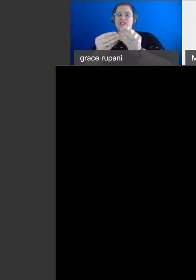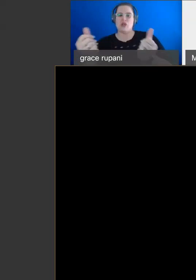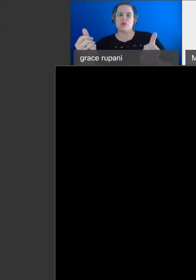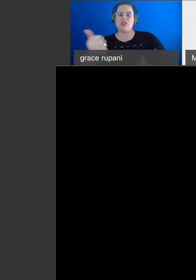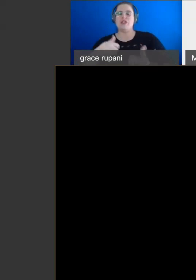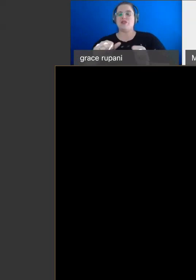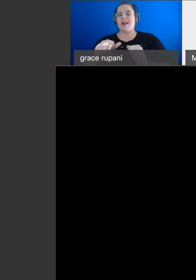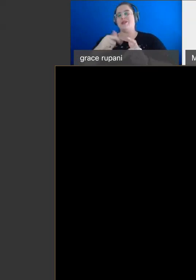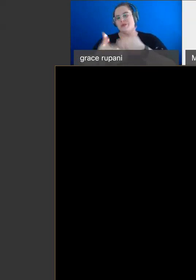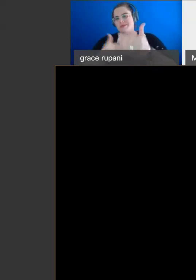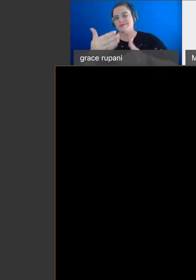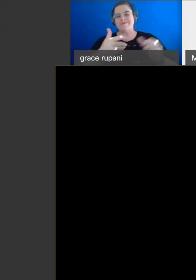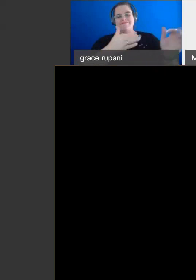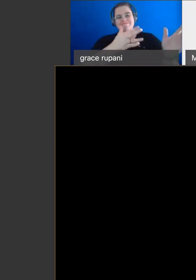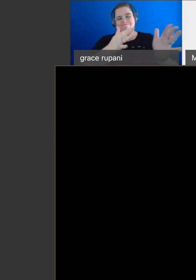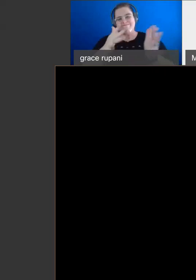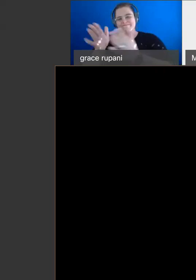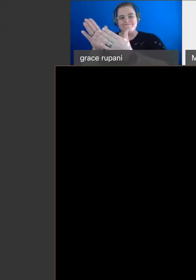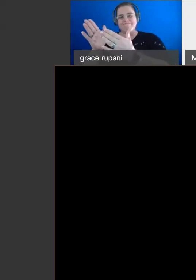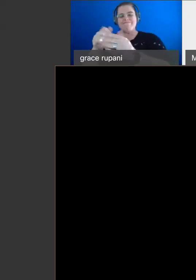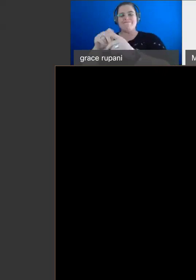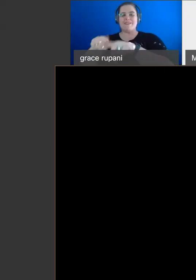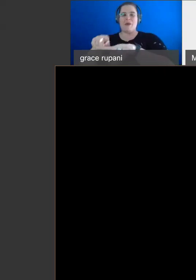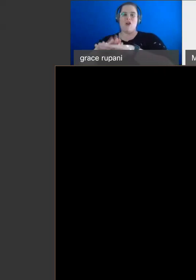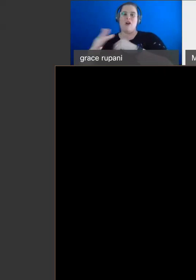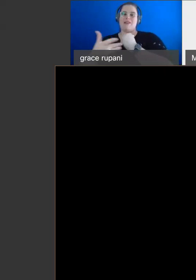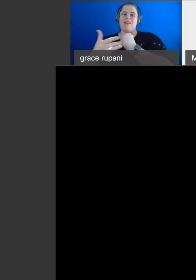the future of using technology as a natural support.